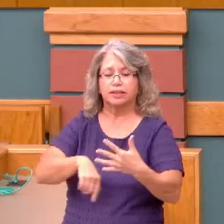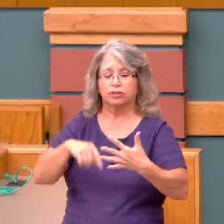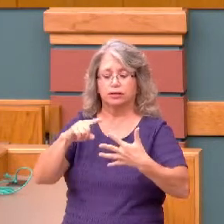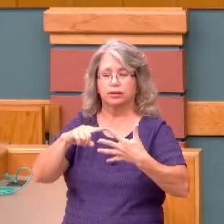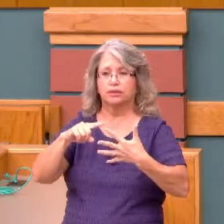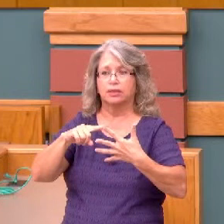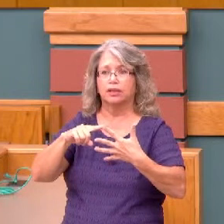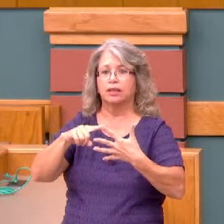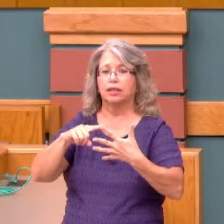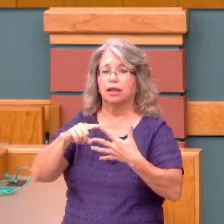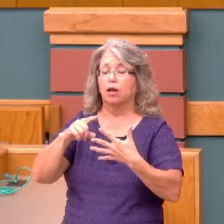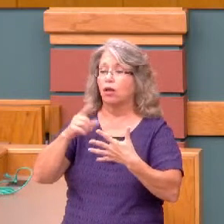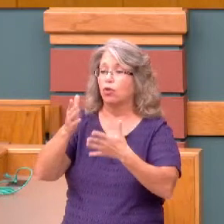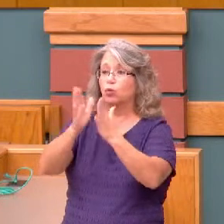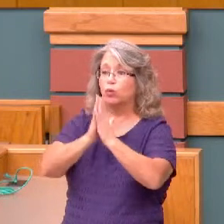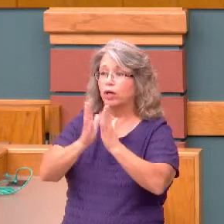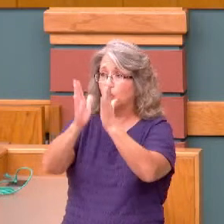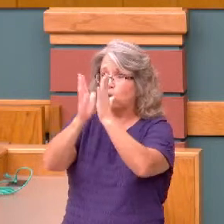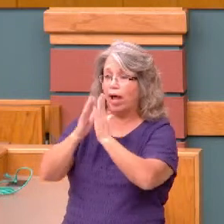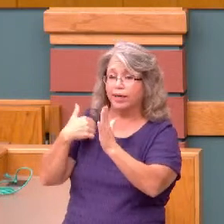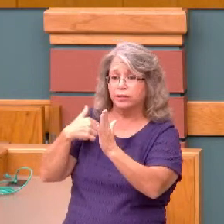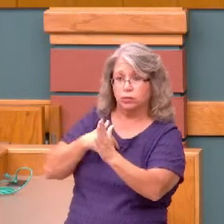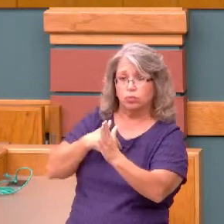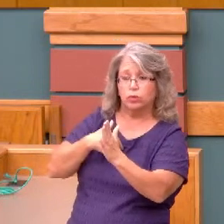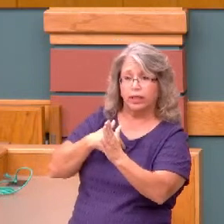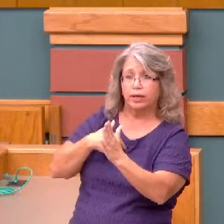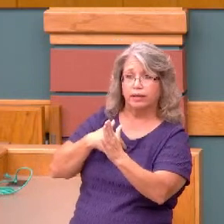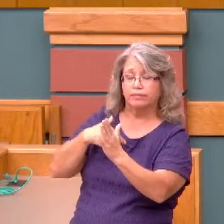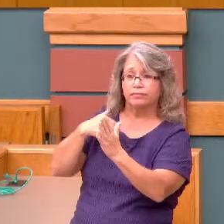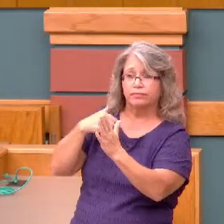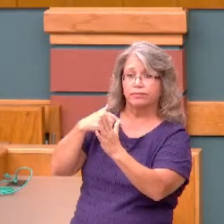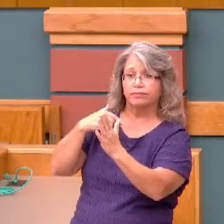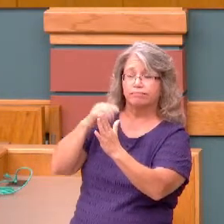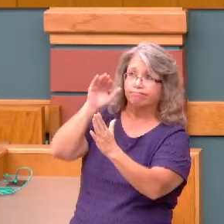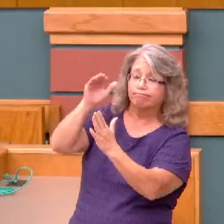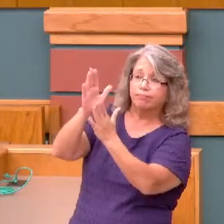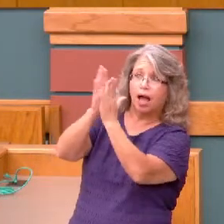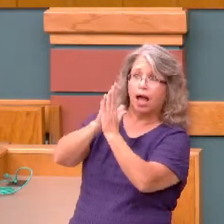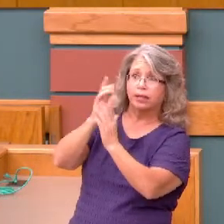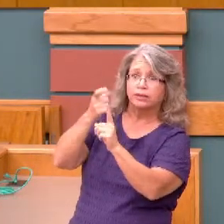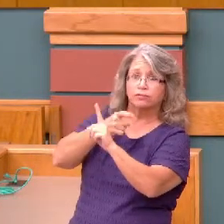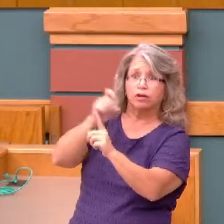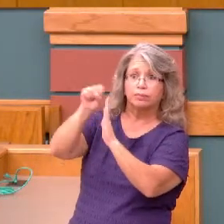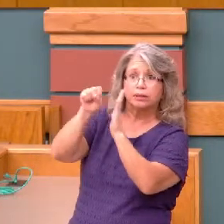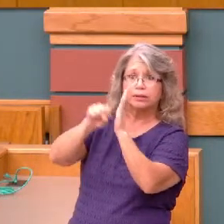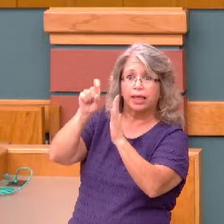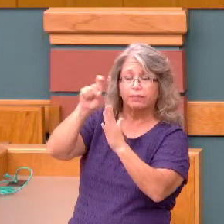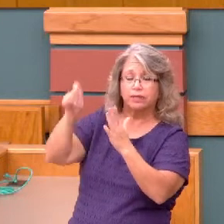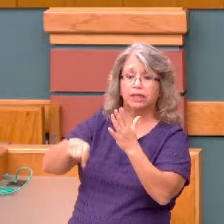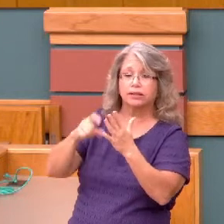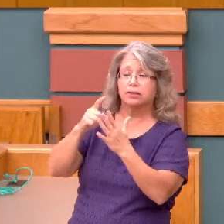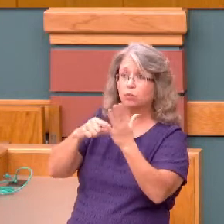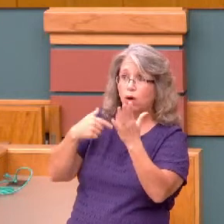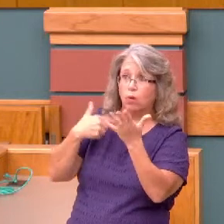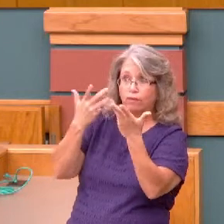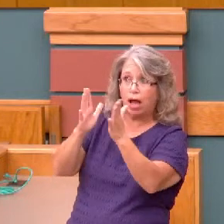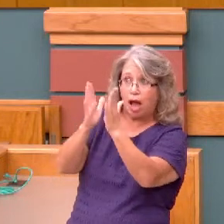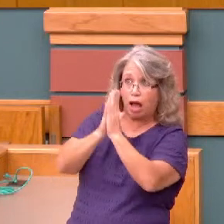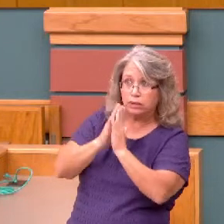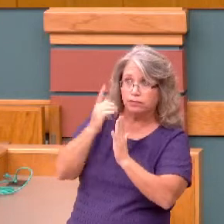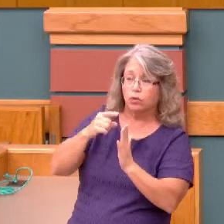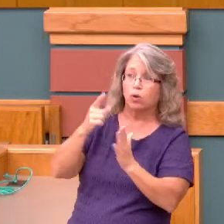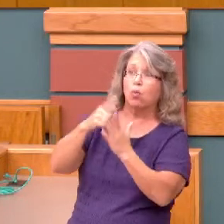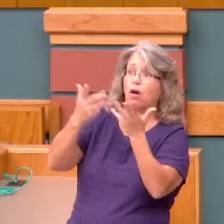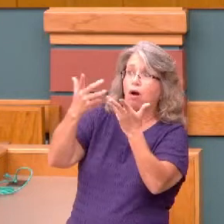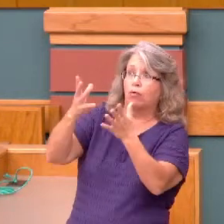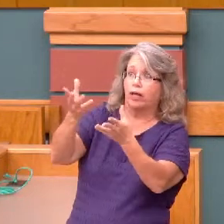that we've made as a community, Nueces County to the state of Texas, what we've asked for, what resources we've received, and then